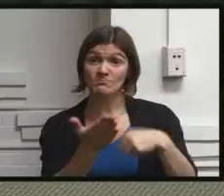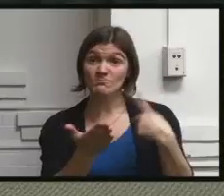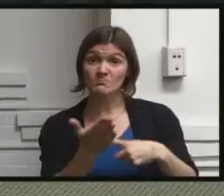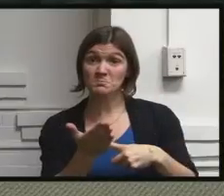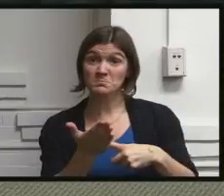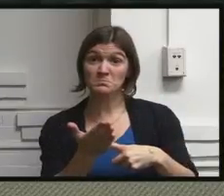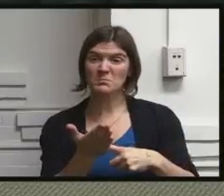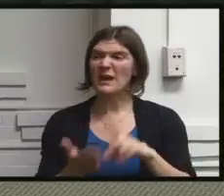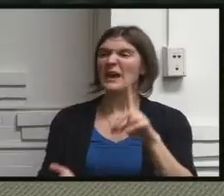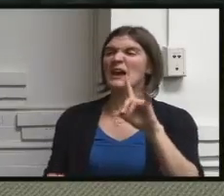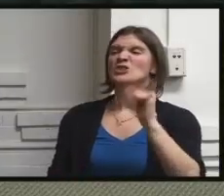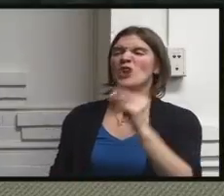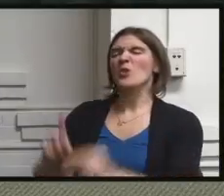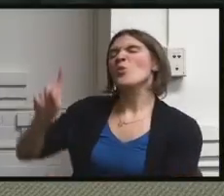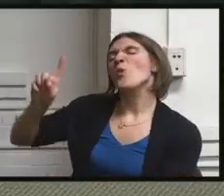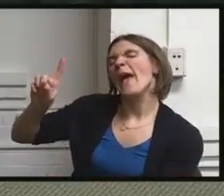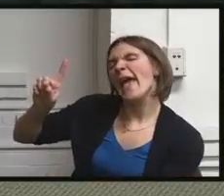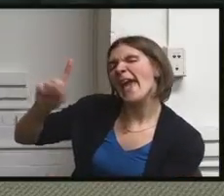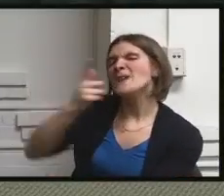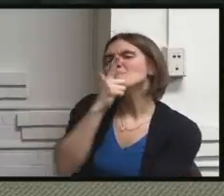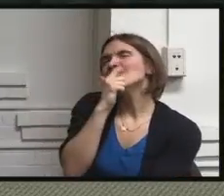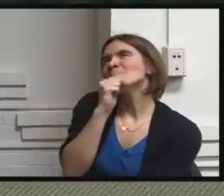discussion? I don't know. Hold on.